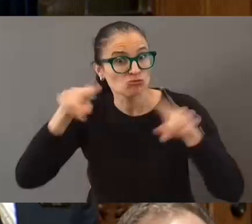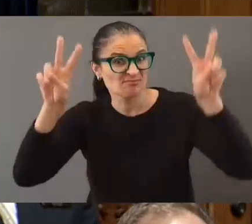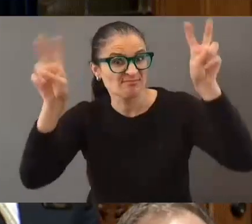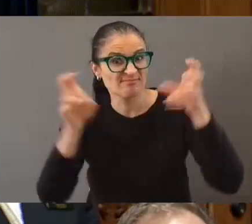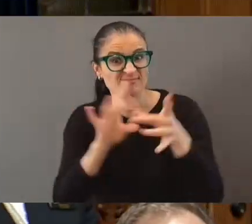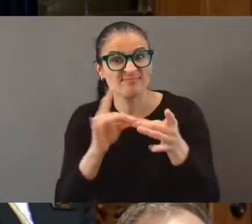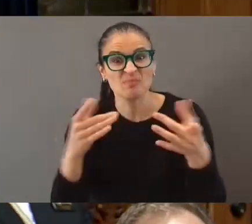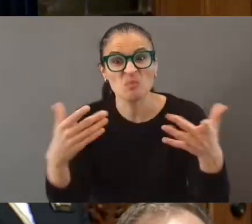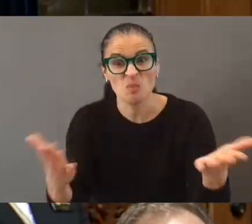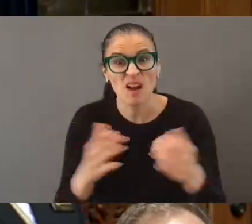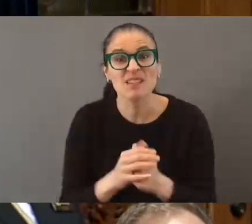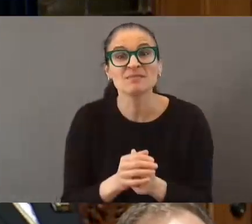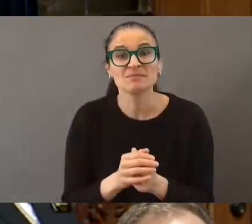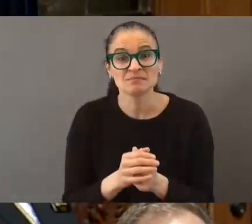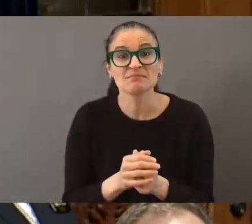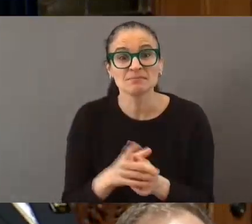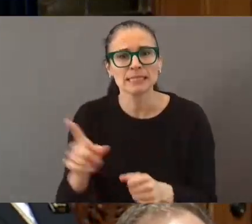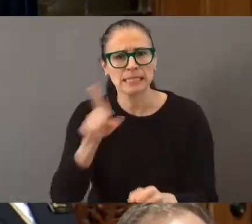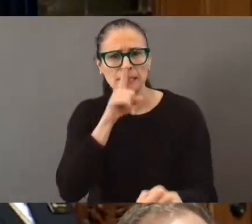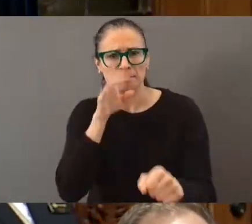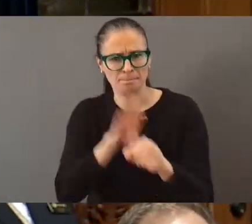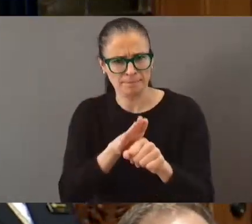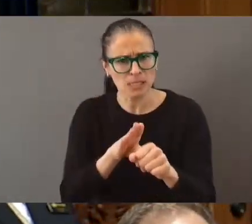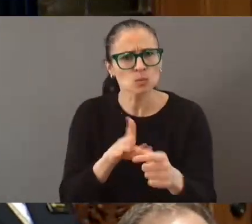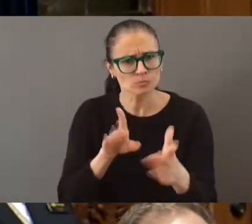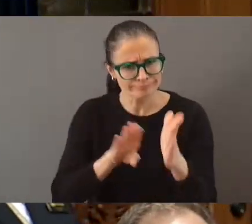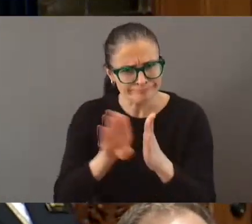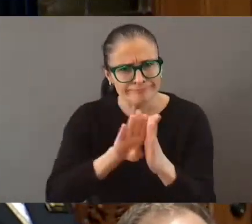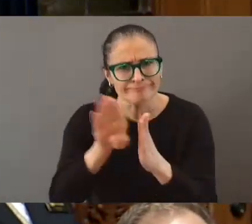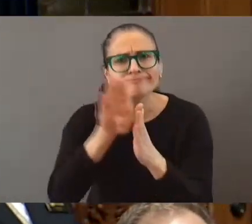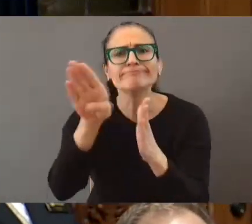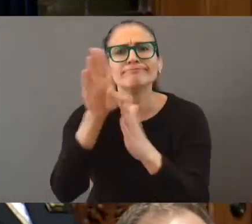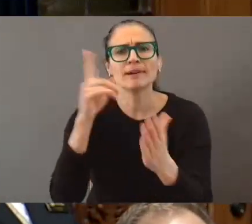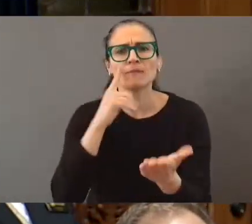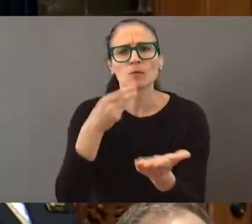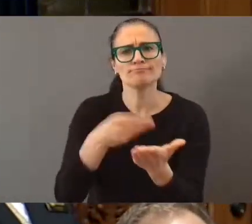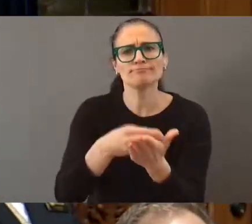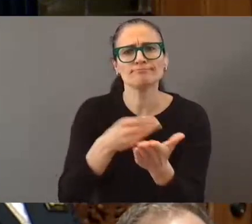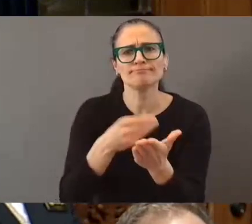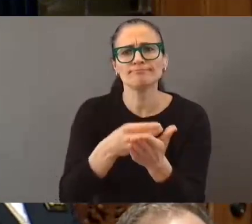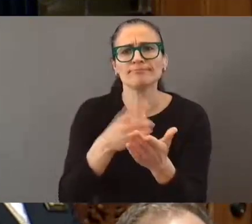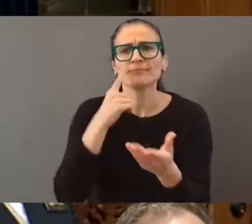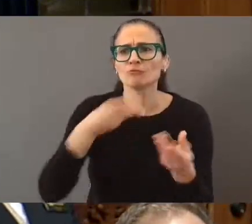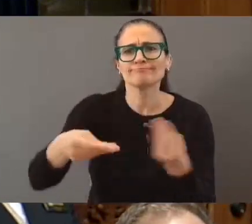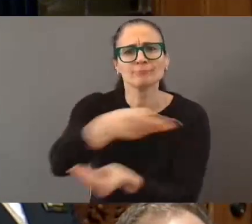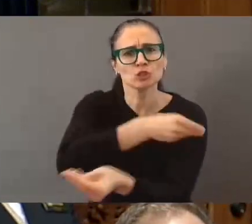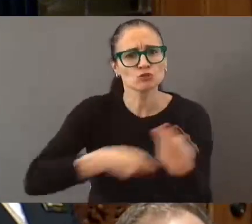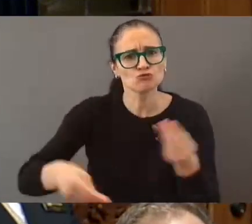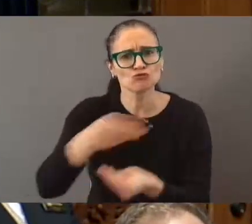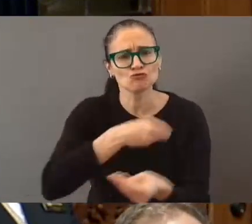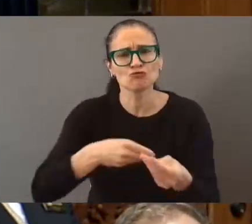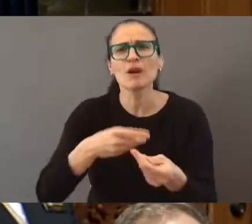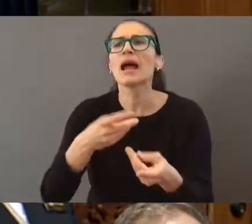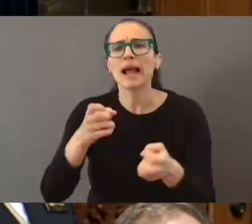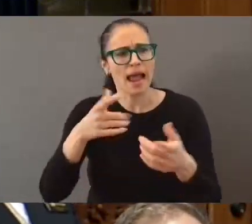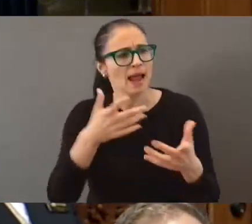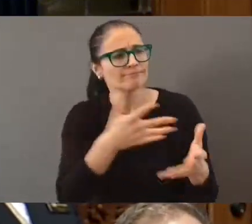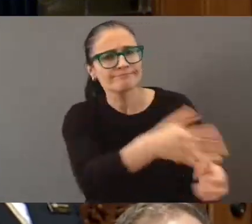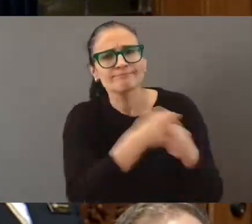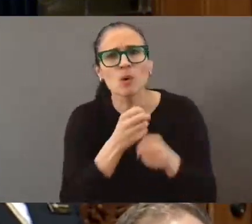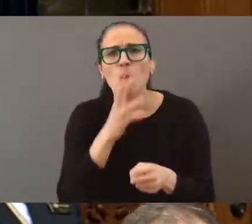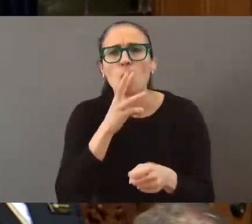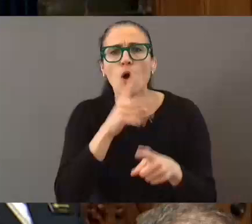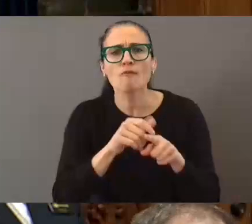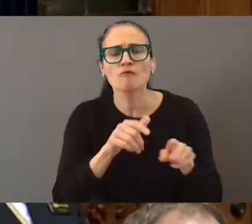saying, no, we're opposed to pipelines. So which is it? Does the Premier support pipelines to tidewater or